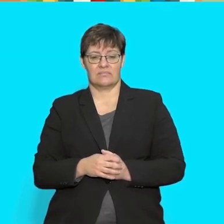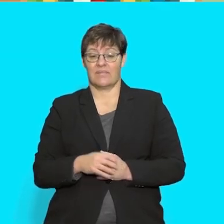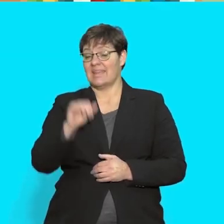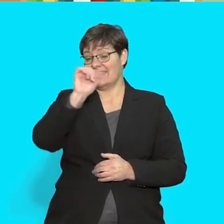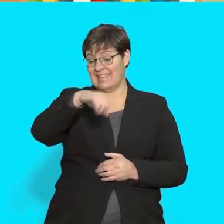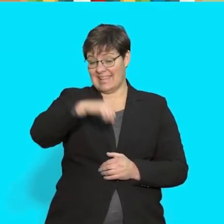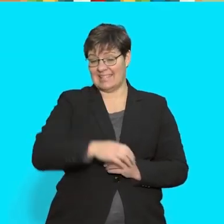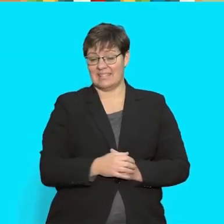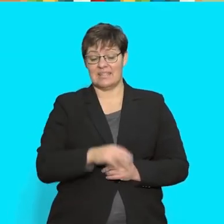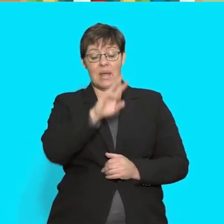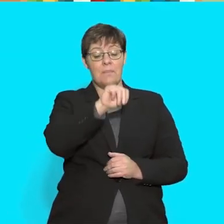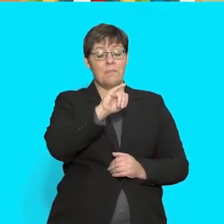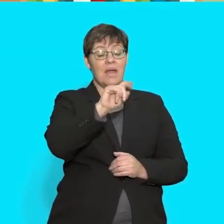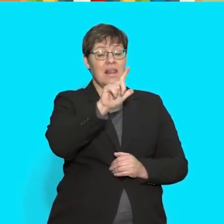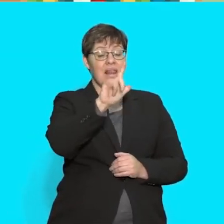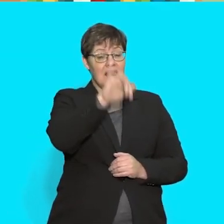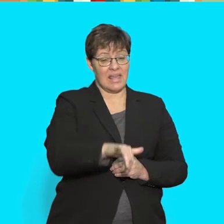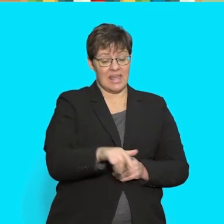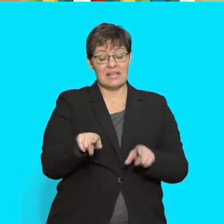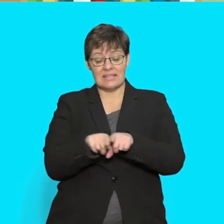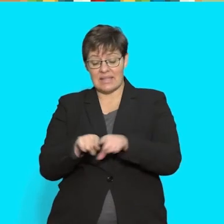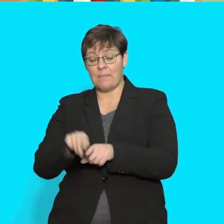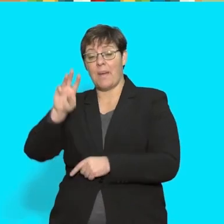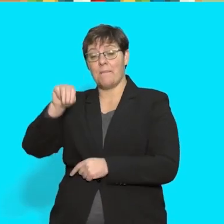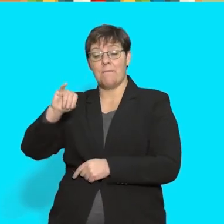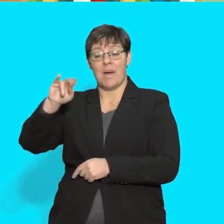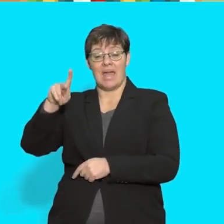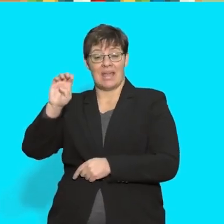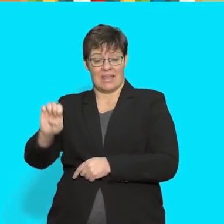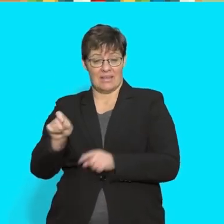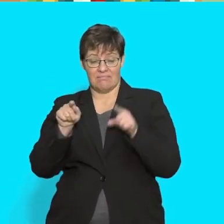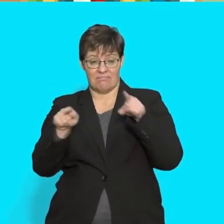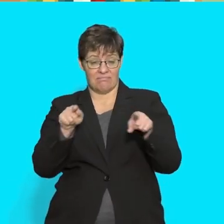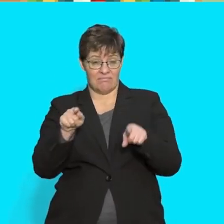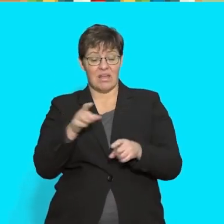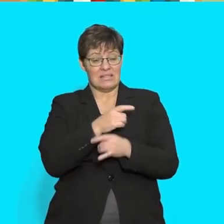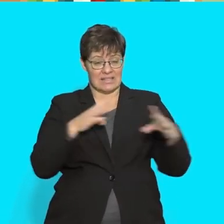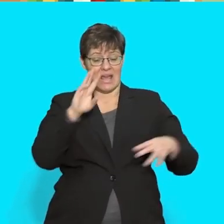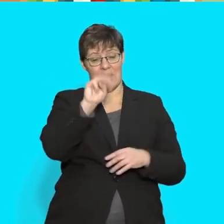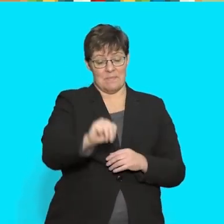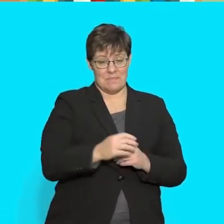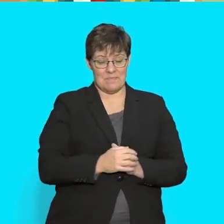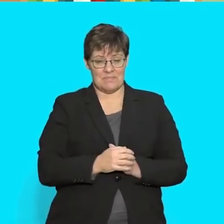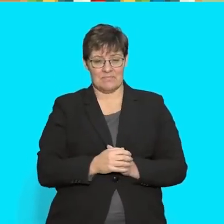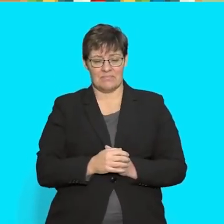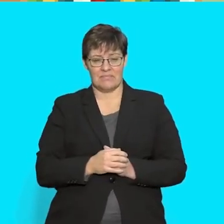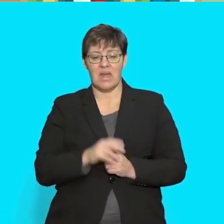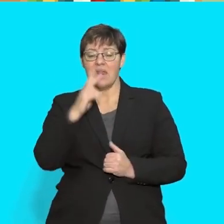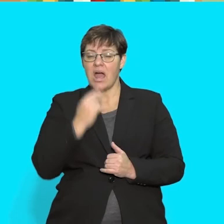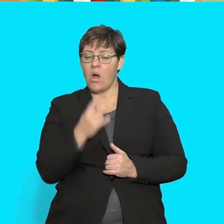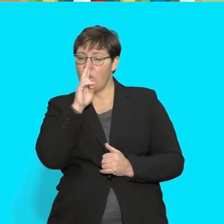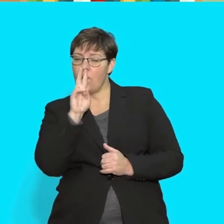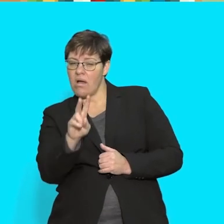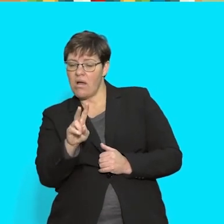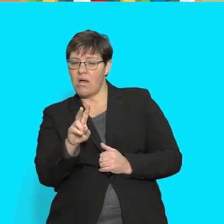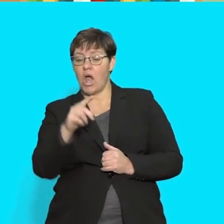Yes, Millie and Mike begin with M. Let's carry on. Look for names that begin with